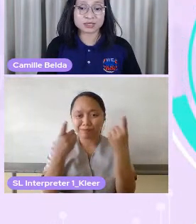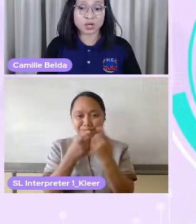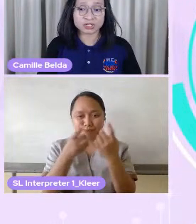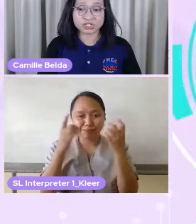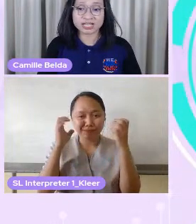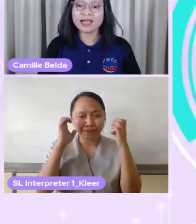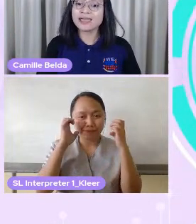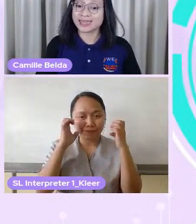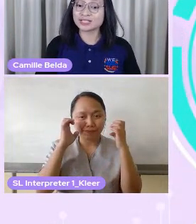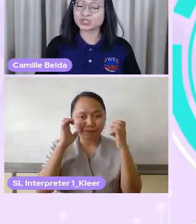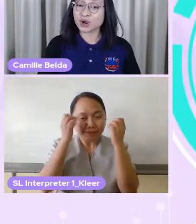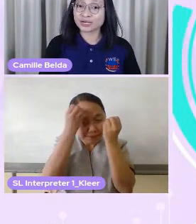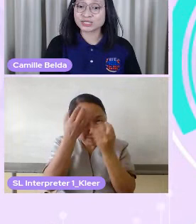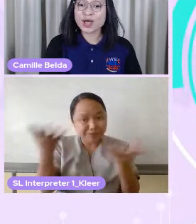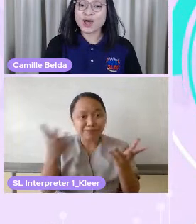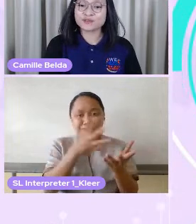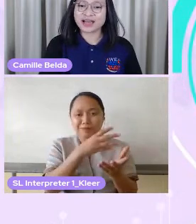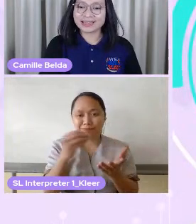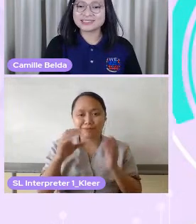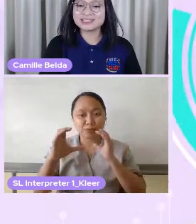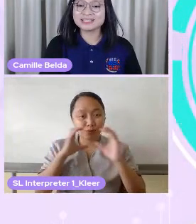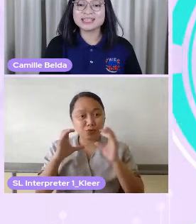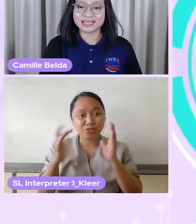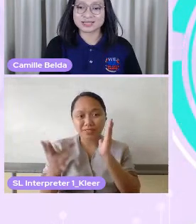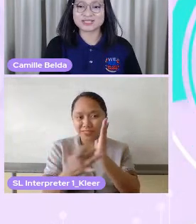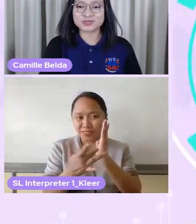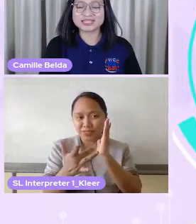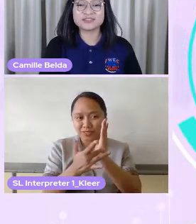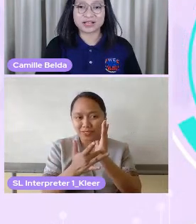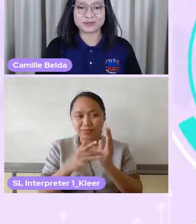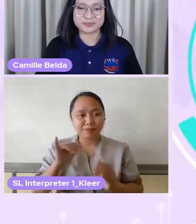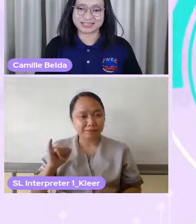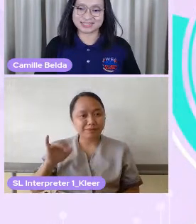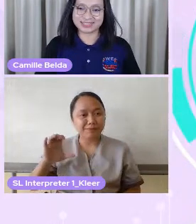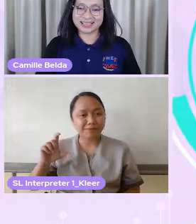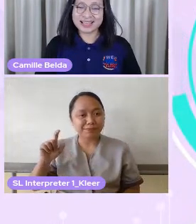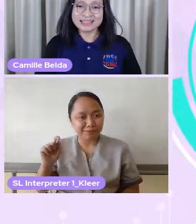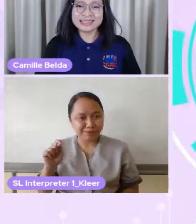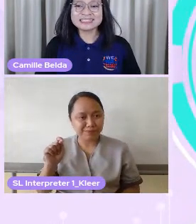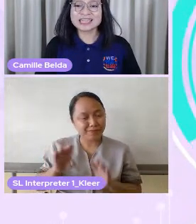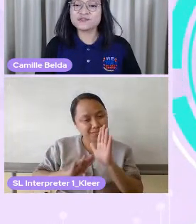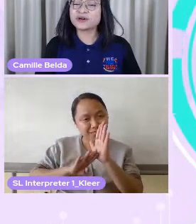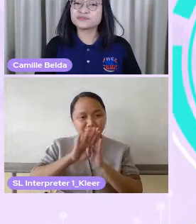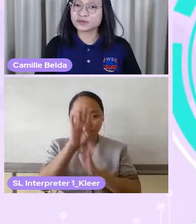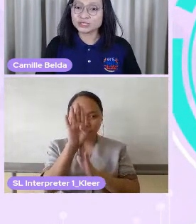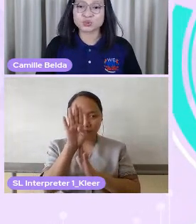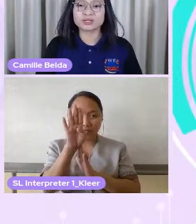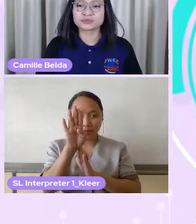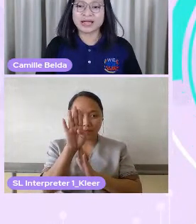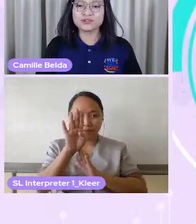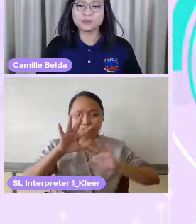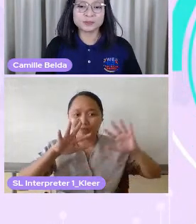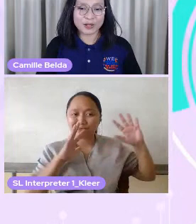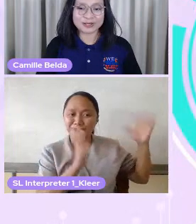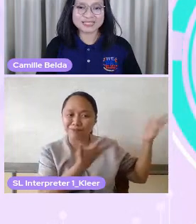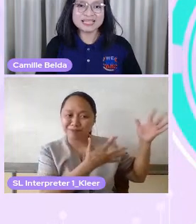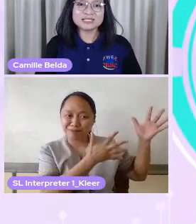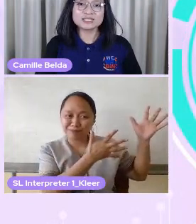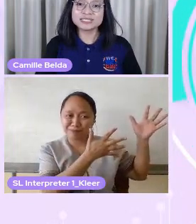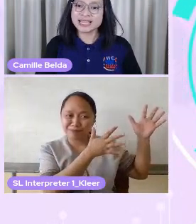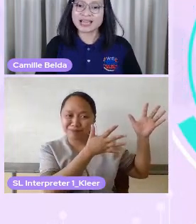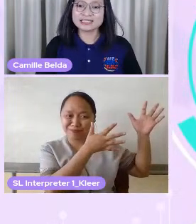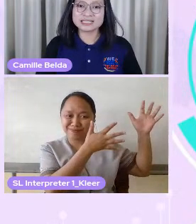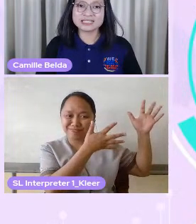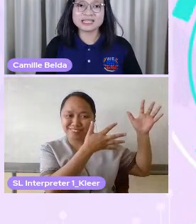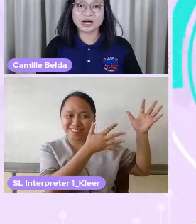Communications Technology in charge of ICT industry development. Let's give a virtual round of applause